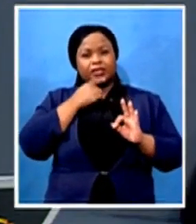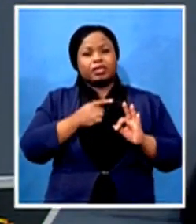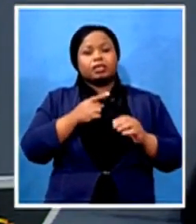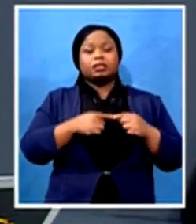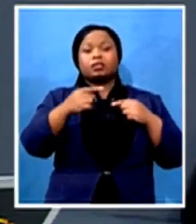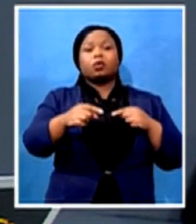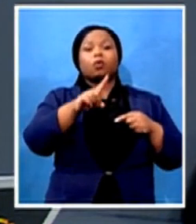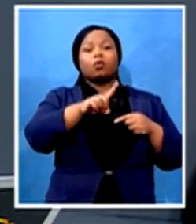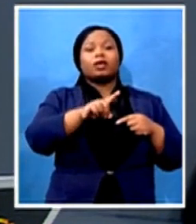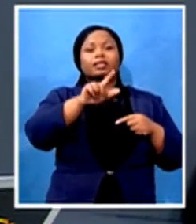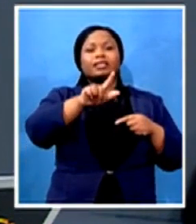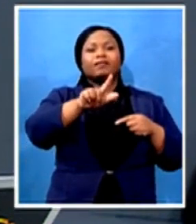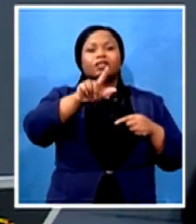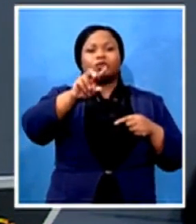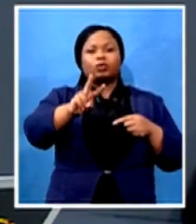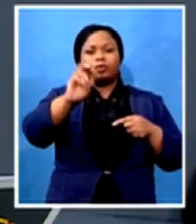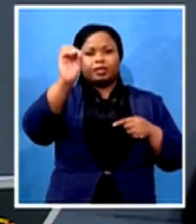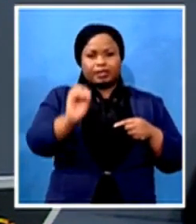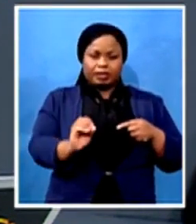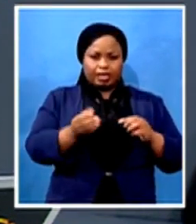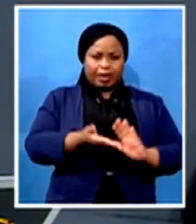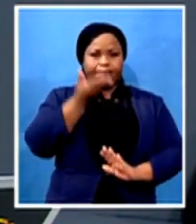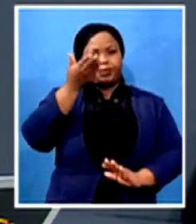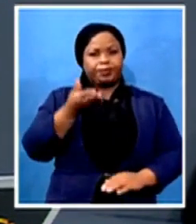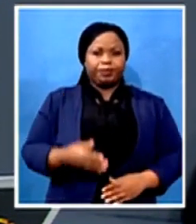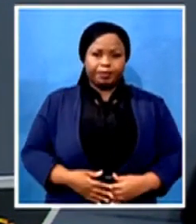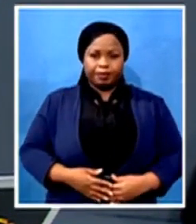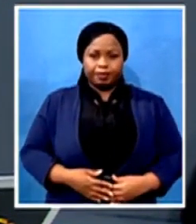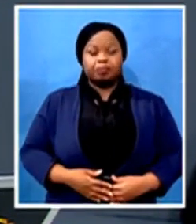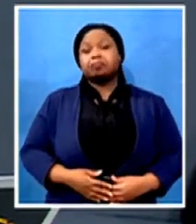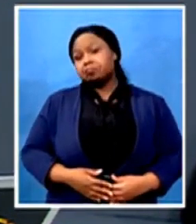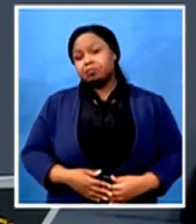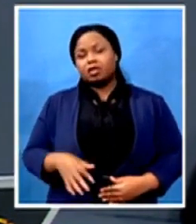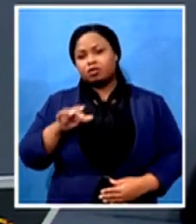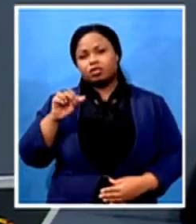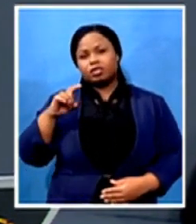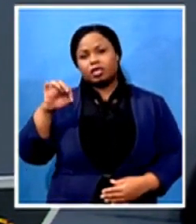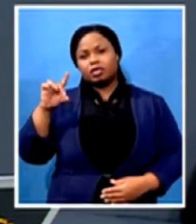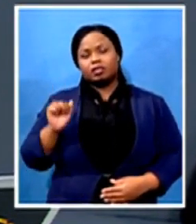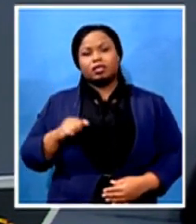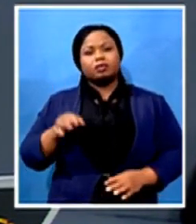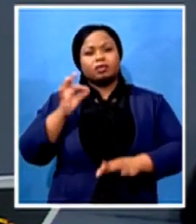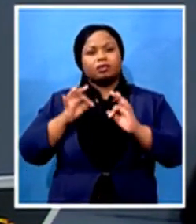172% there. Chriselda Lewis bringing us all sides of the story there. Thank you very much indeed for your great reporting.